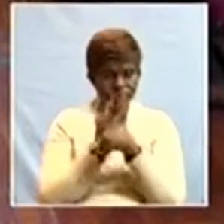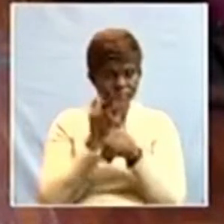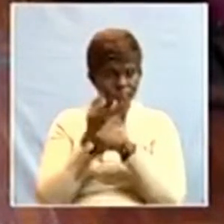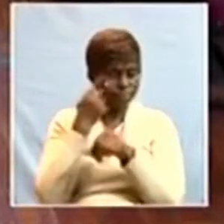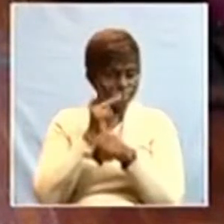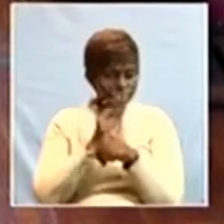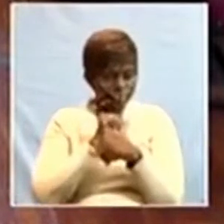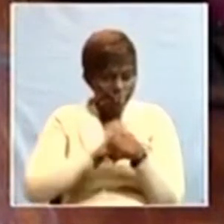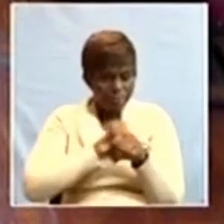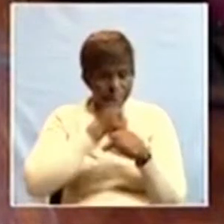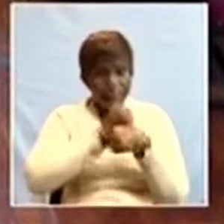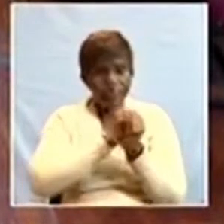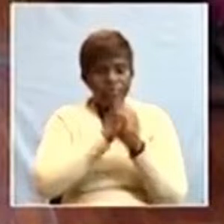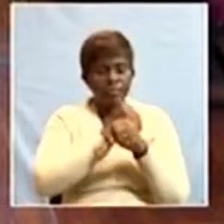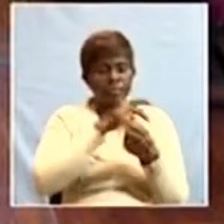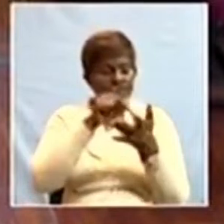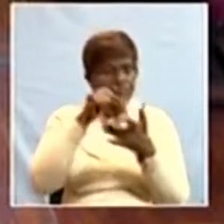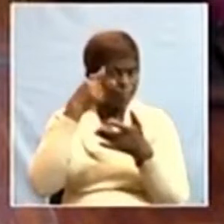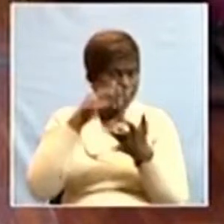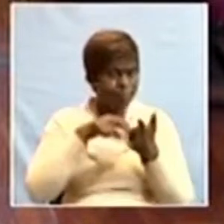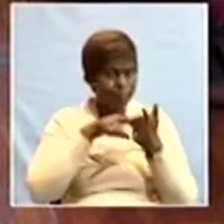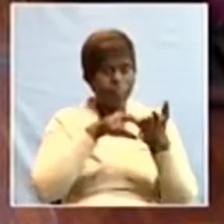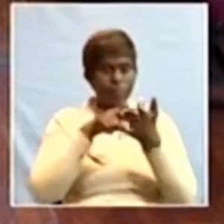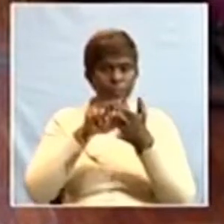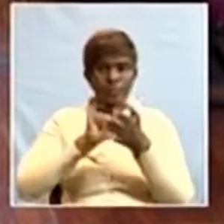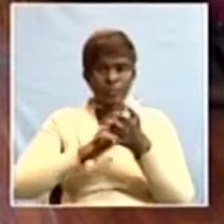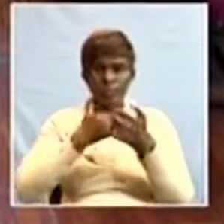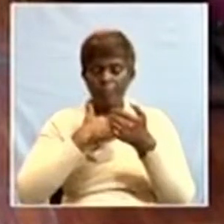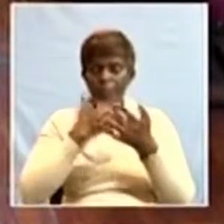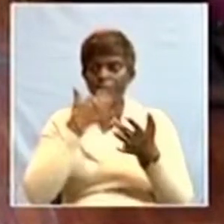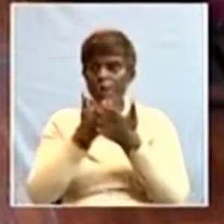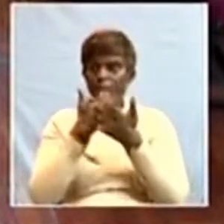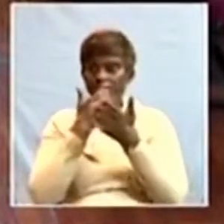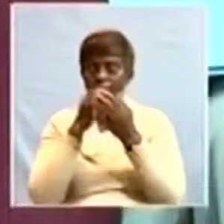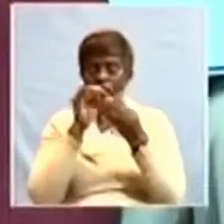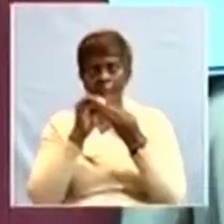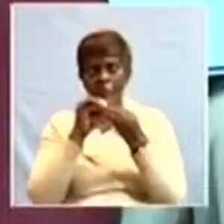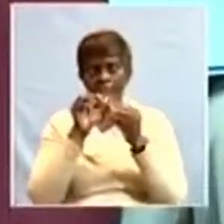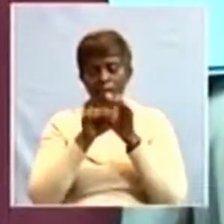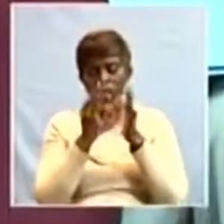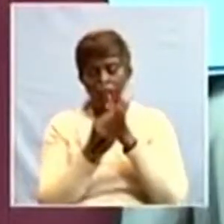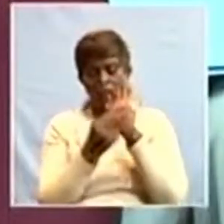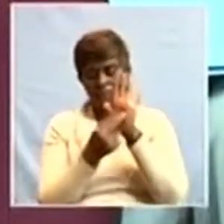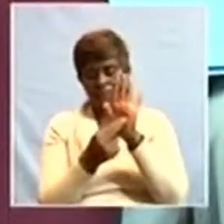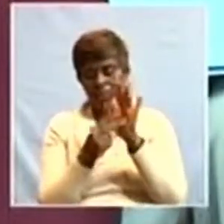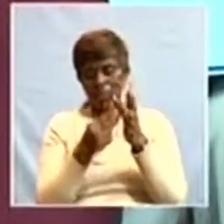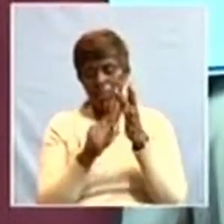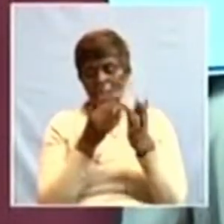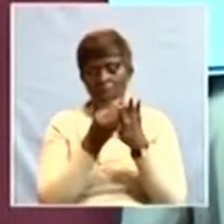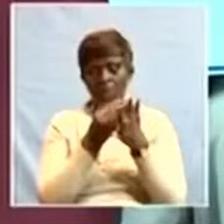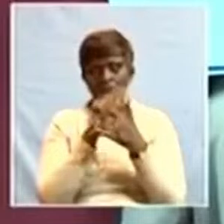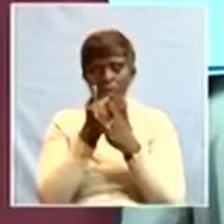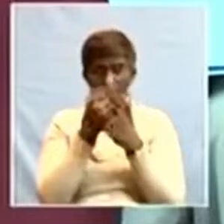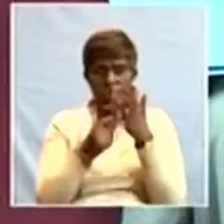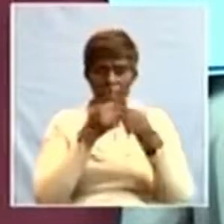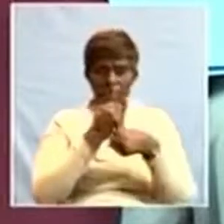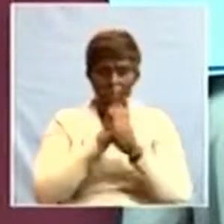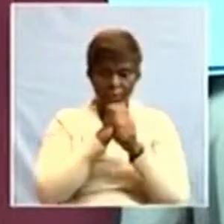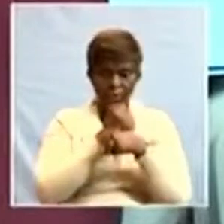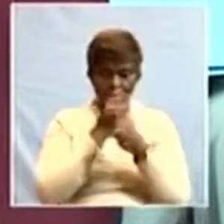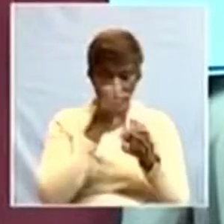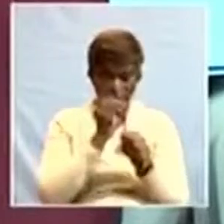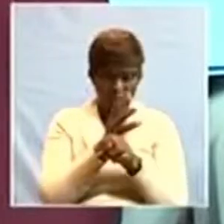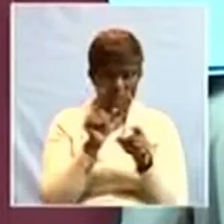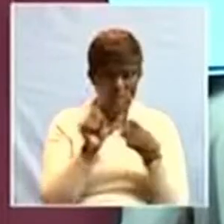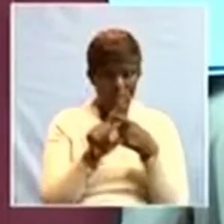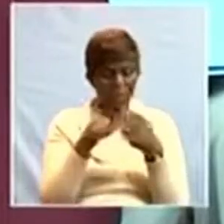us to make the payment for the transportation. We have evidence on the file showing that the funds were subsequently made available